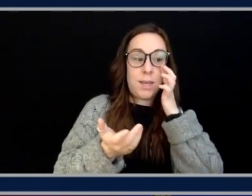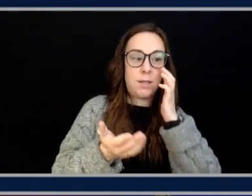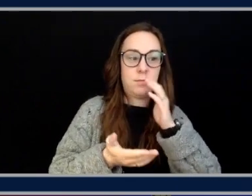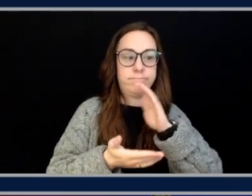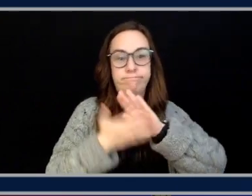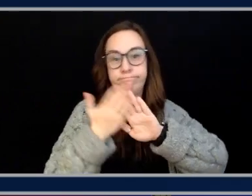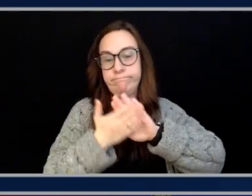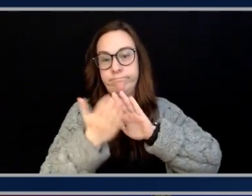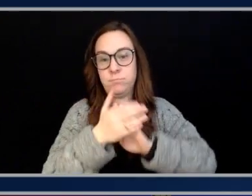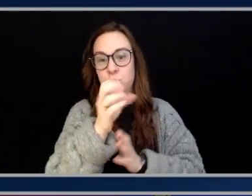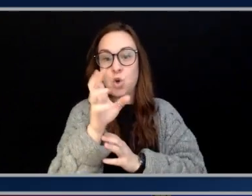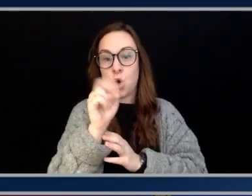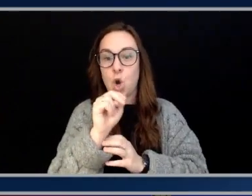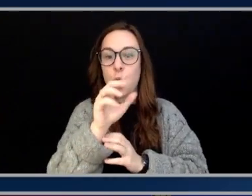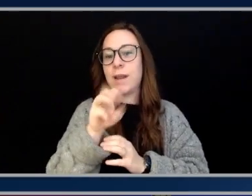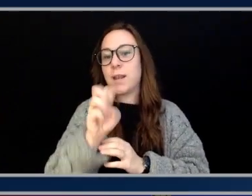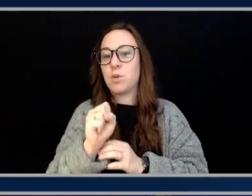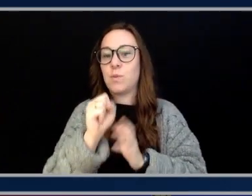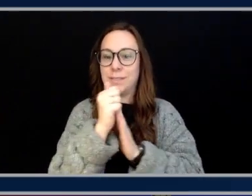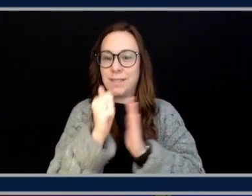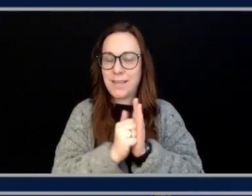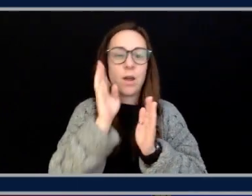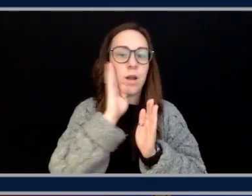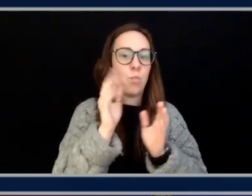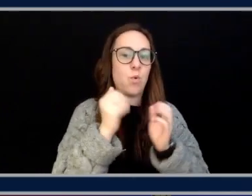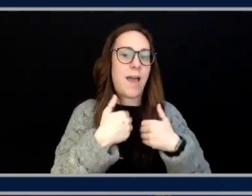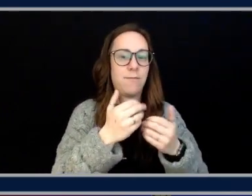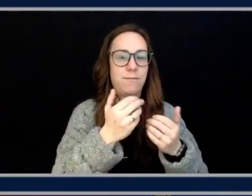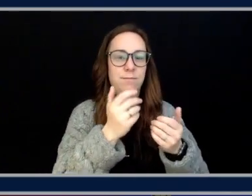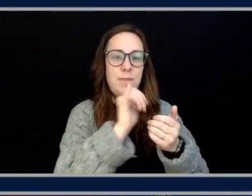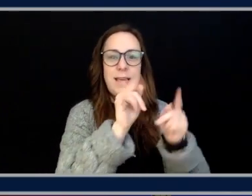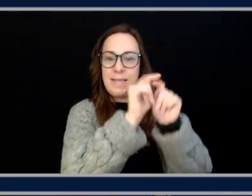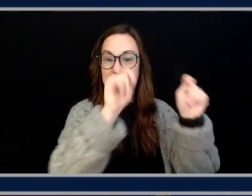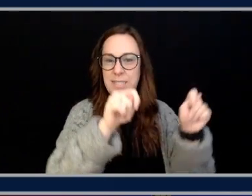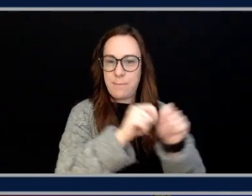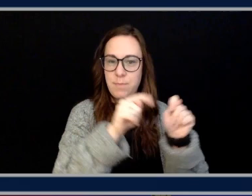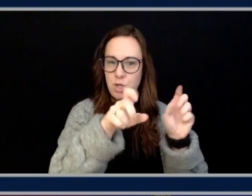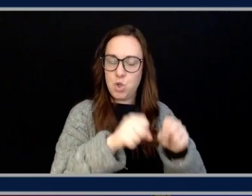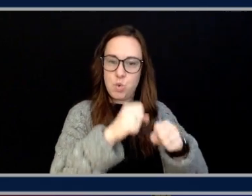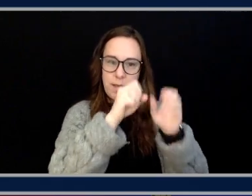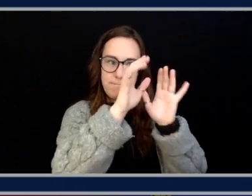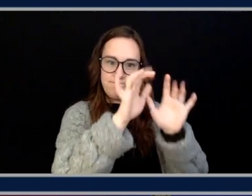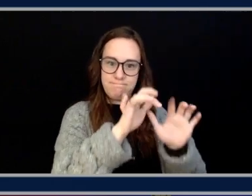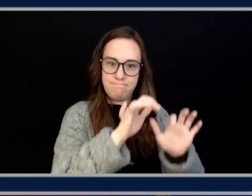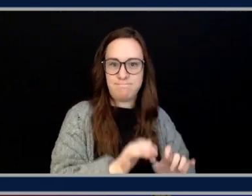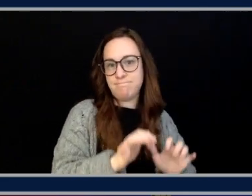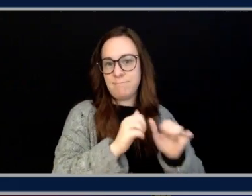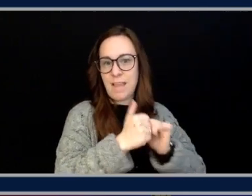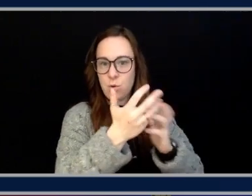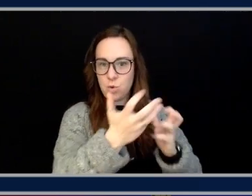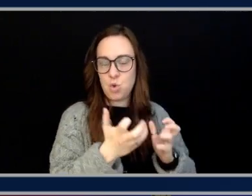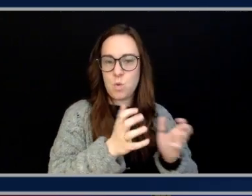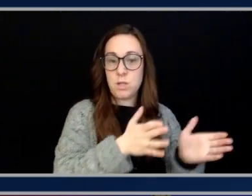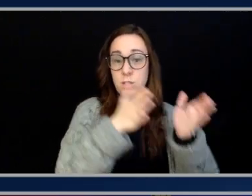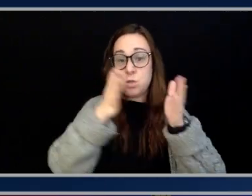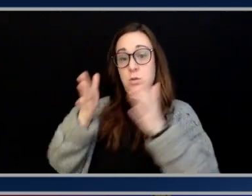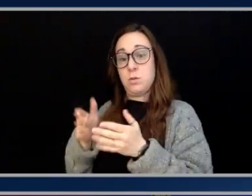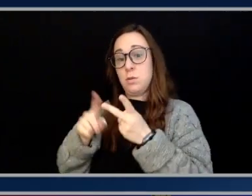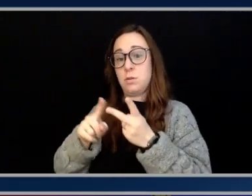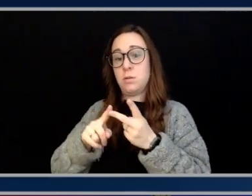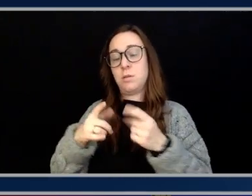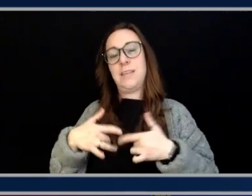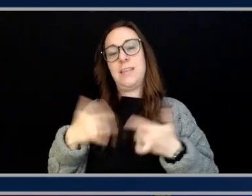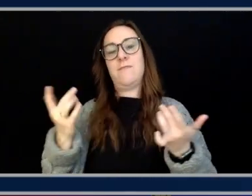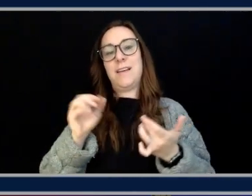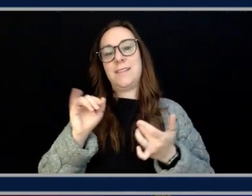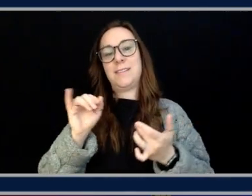AWS account. We'll give you that CloudFormation template, so you can deploy it in your own environment and tinker as you will. Or at events like